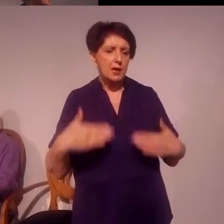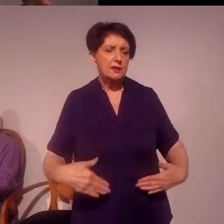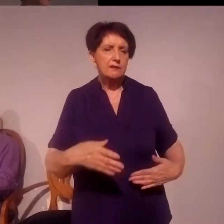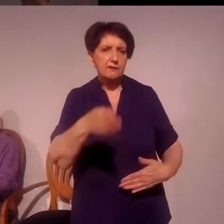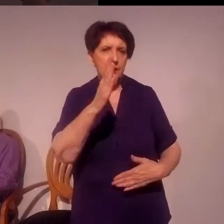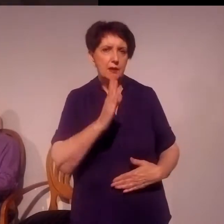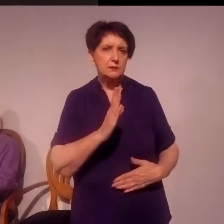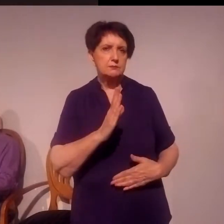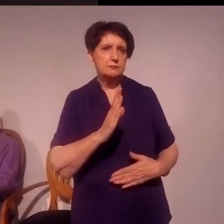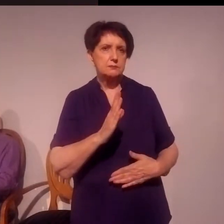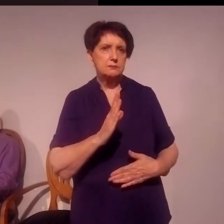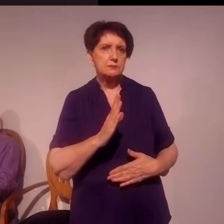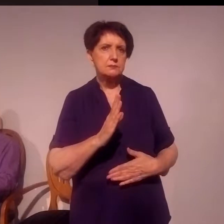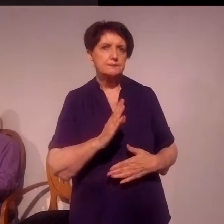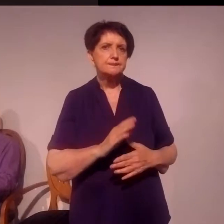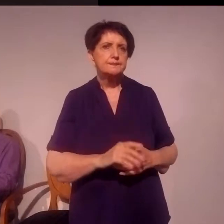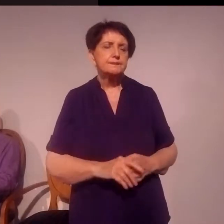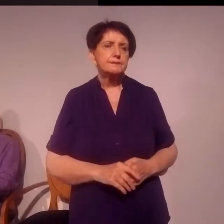God.